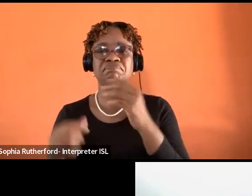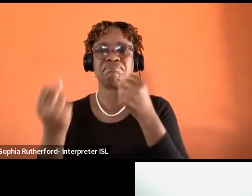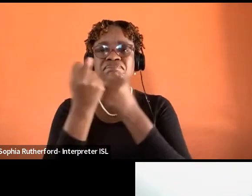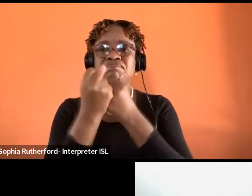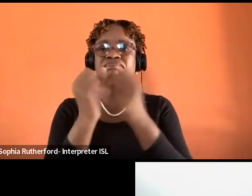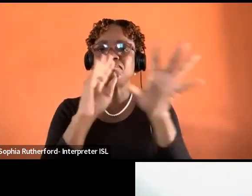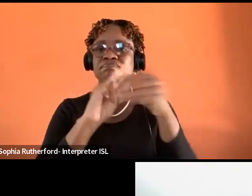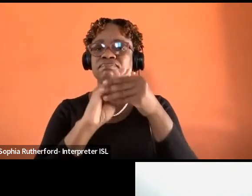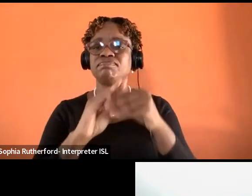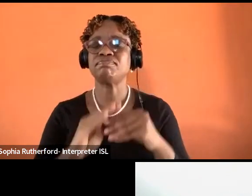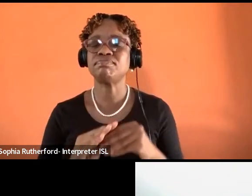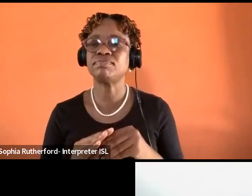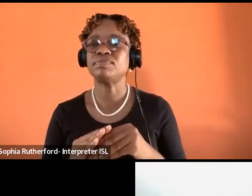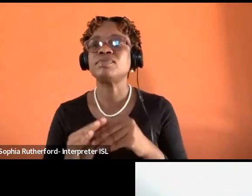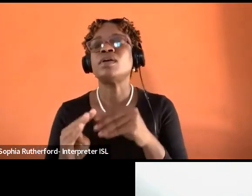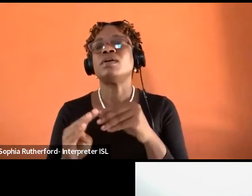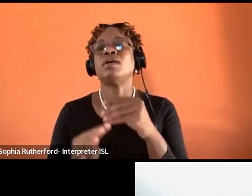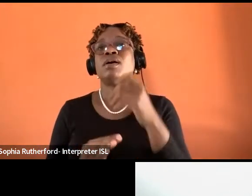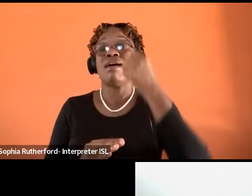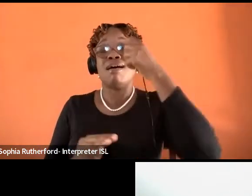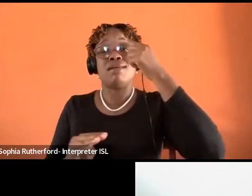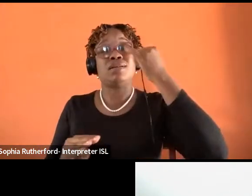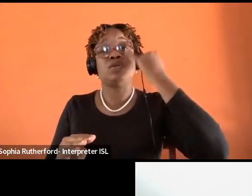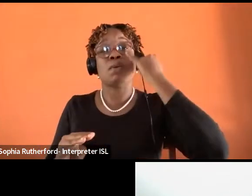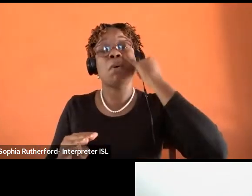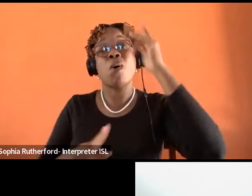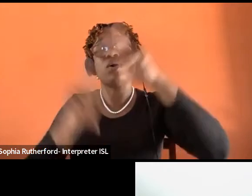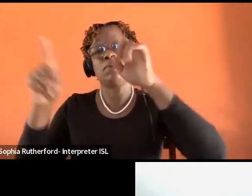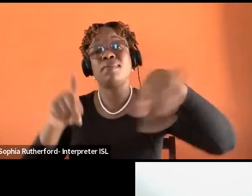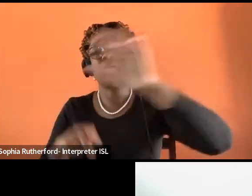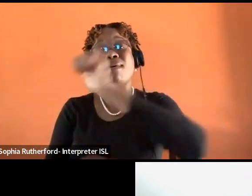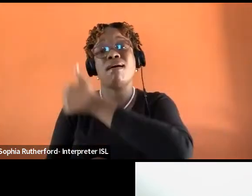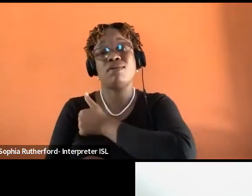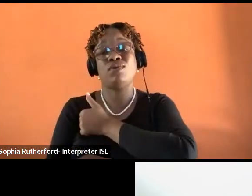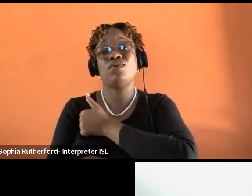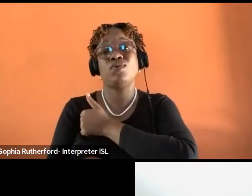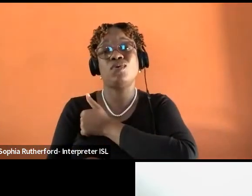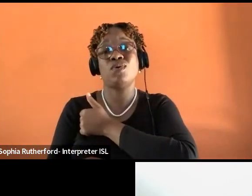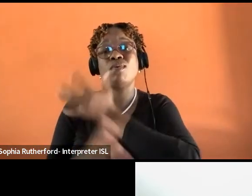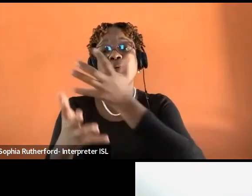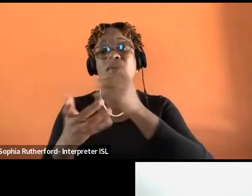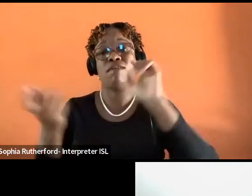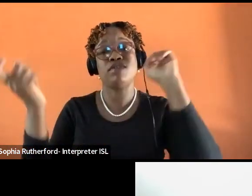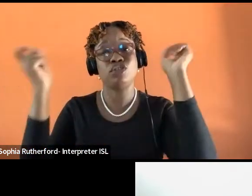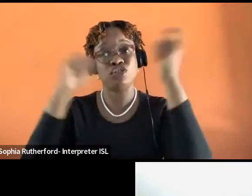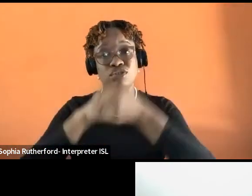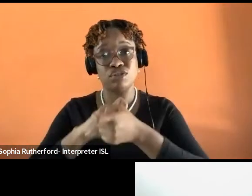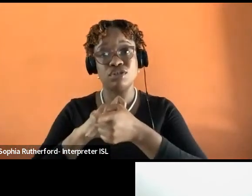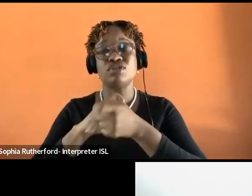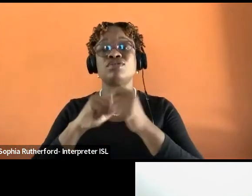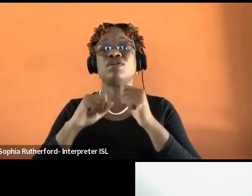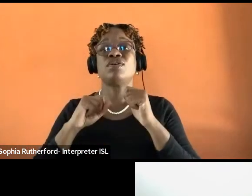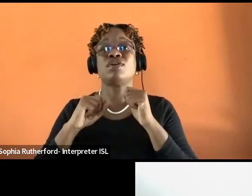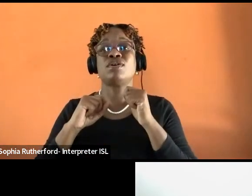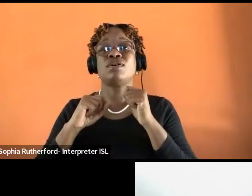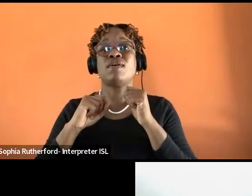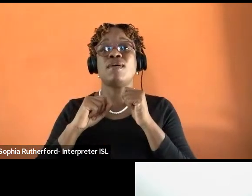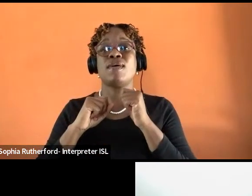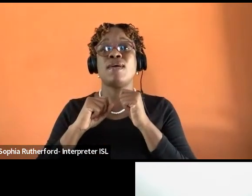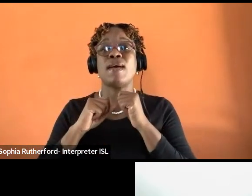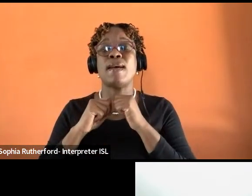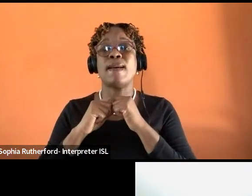to change attitude based on international best